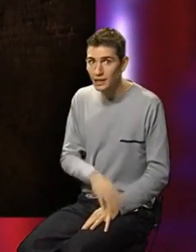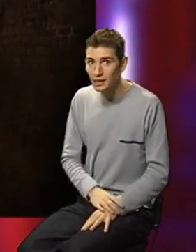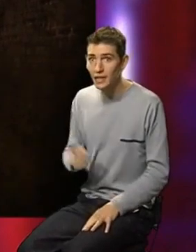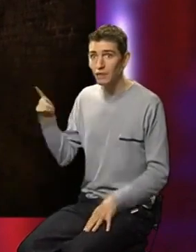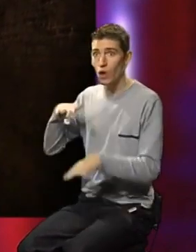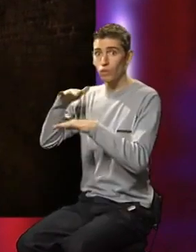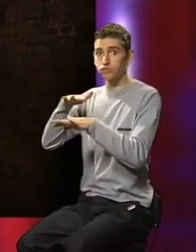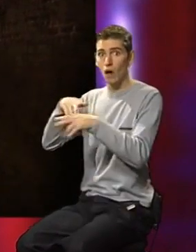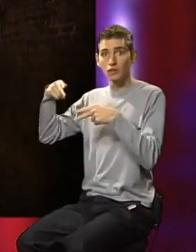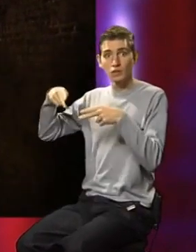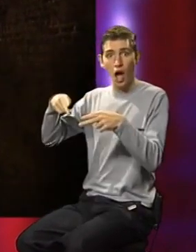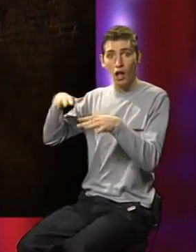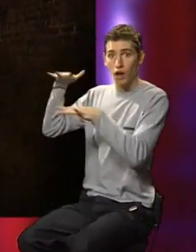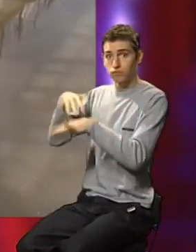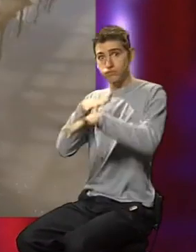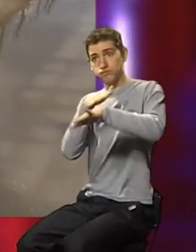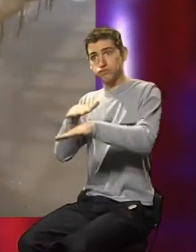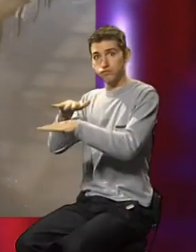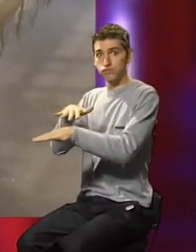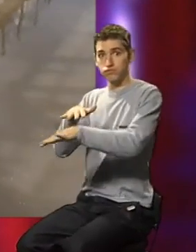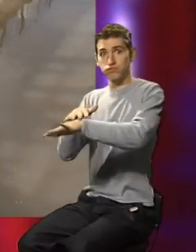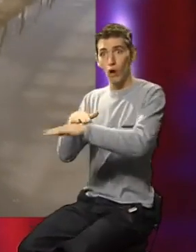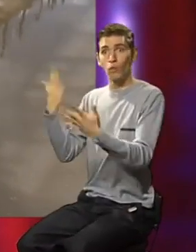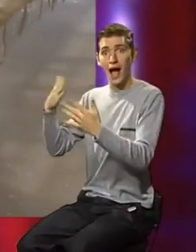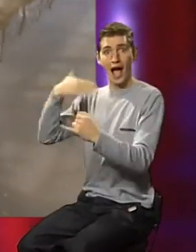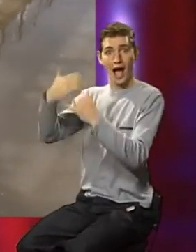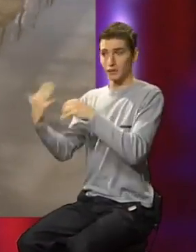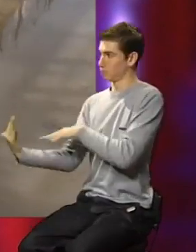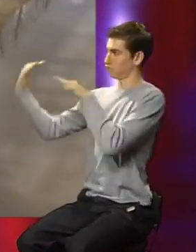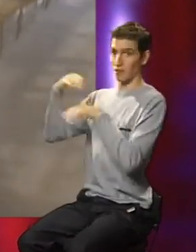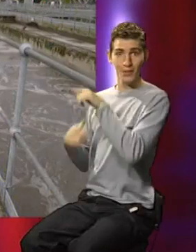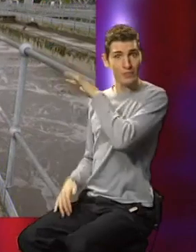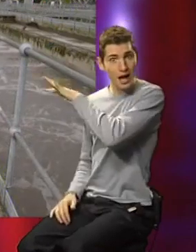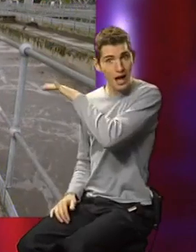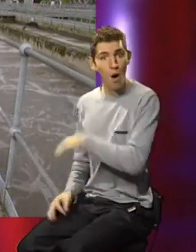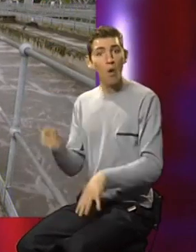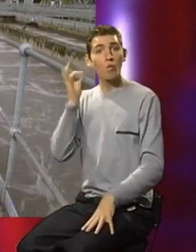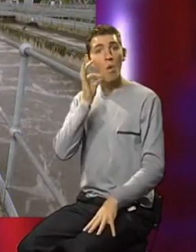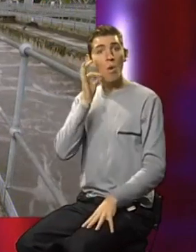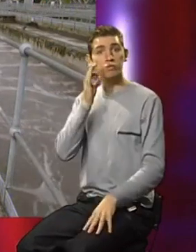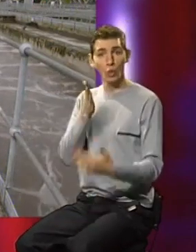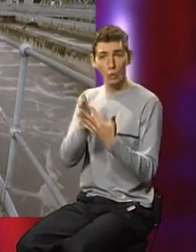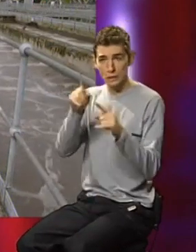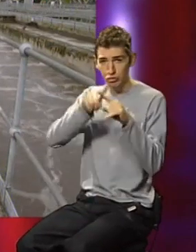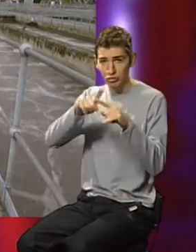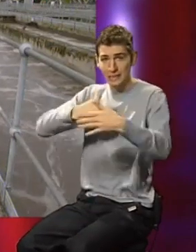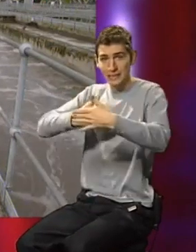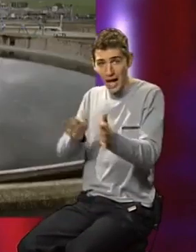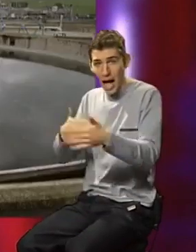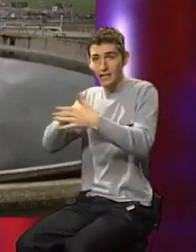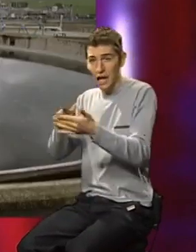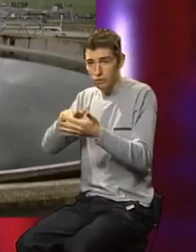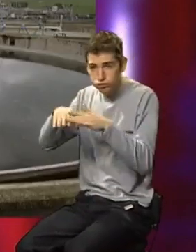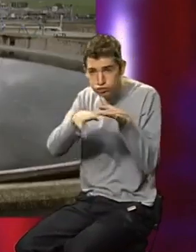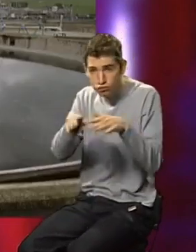It flows along a tunnel and it all ends up out here. The water moves through different tanks